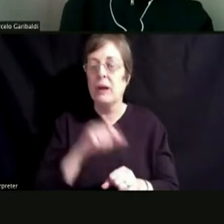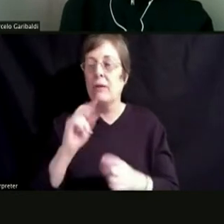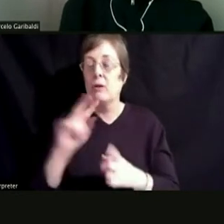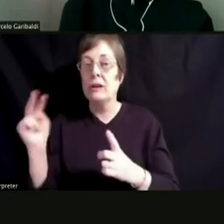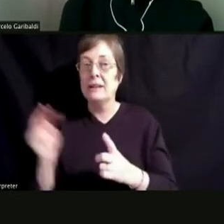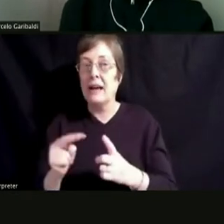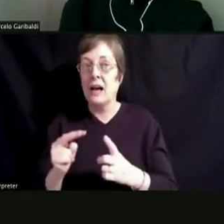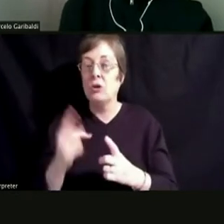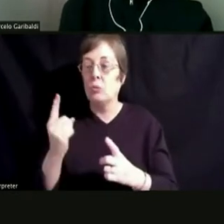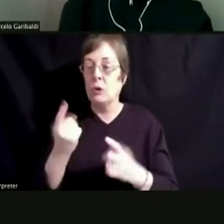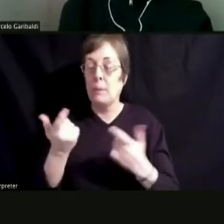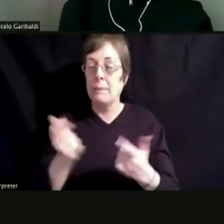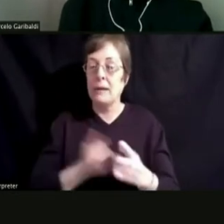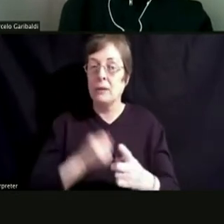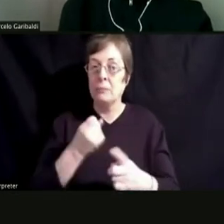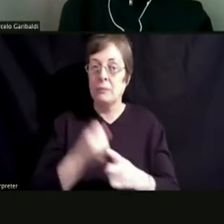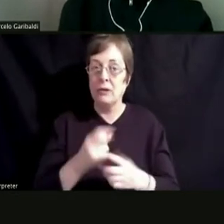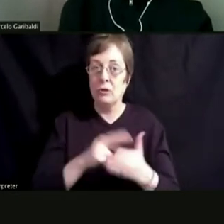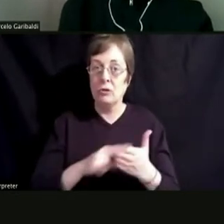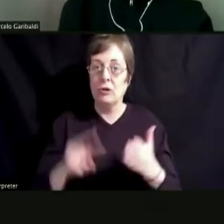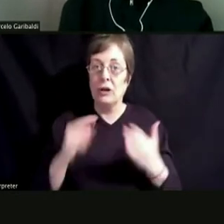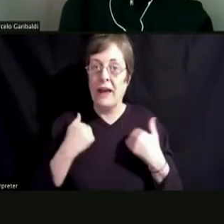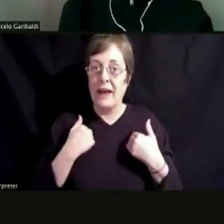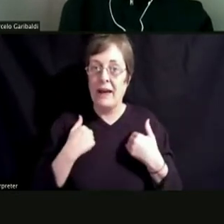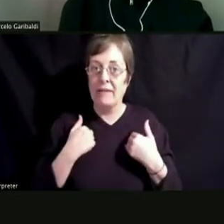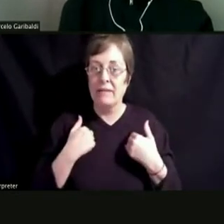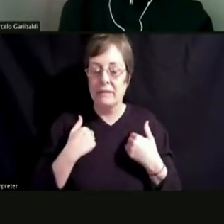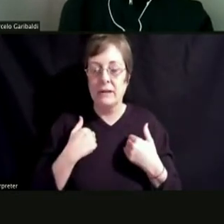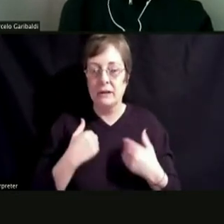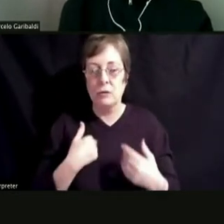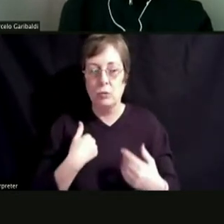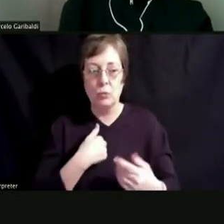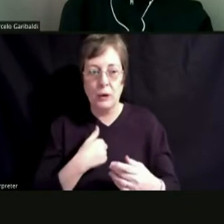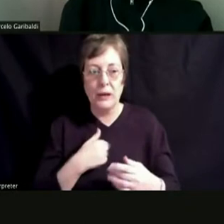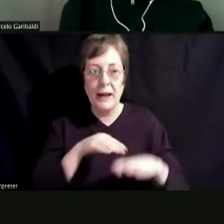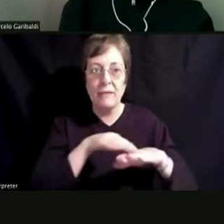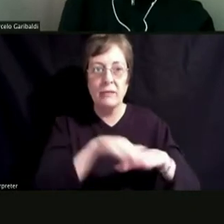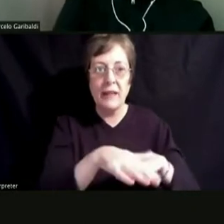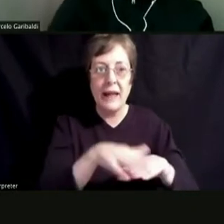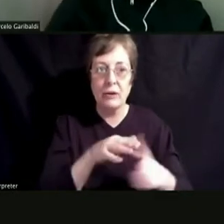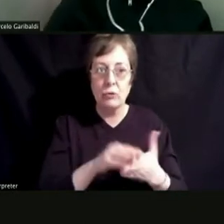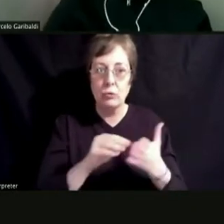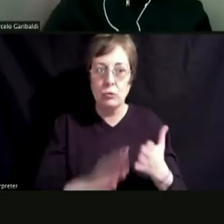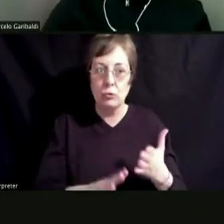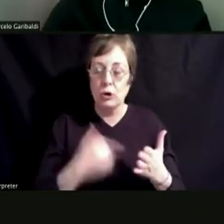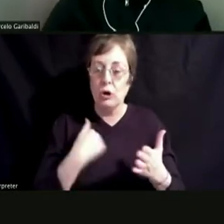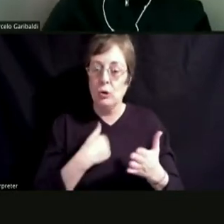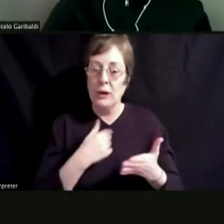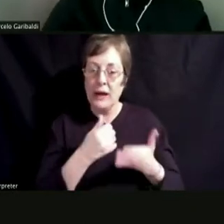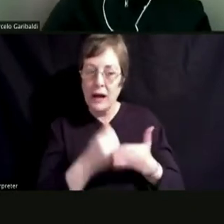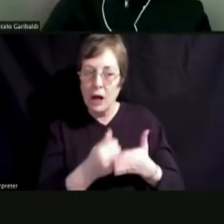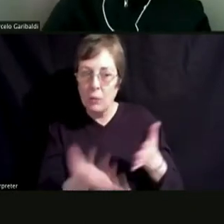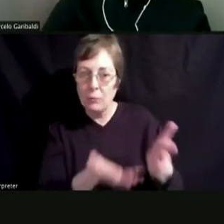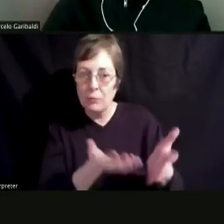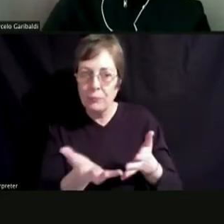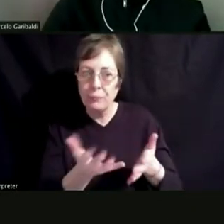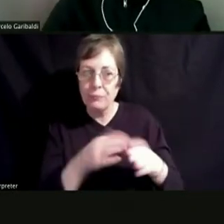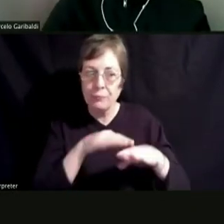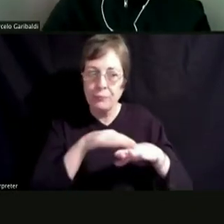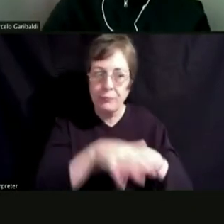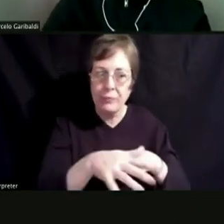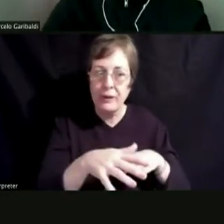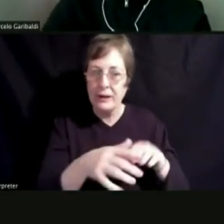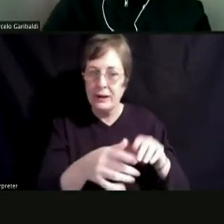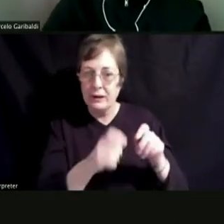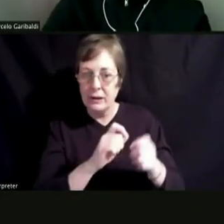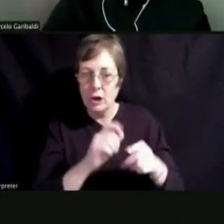we at the university have is actually on the students. So we're the ones helping to shape and train the next generation, which I think